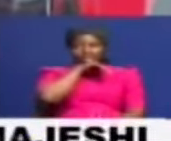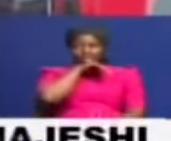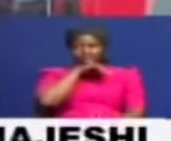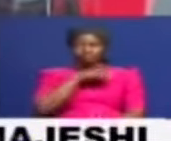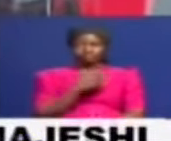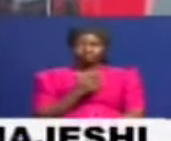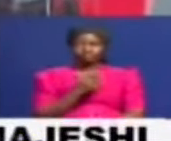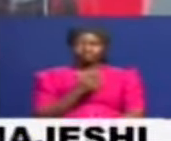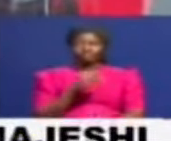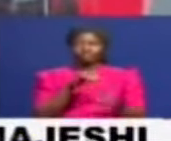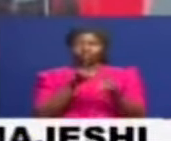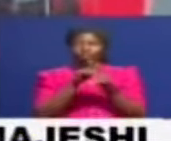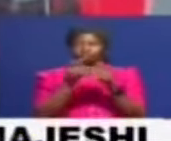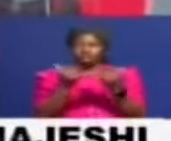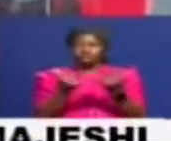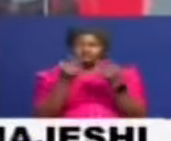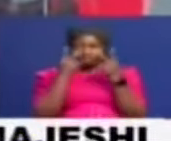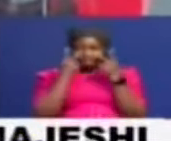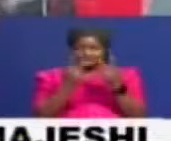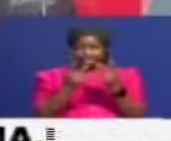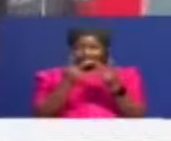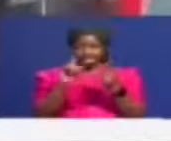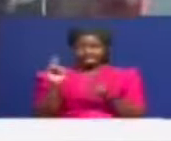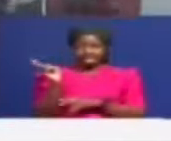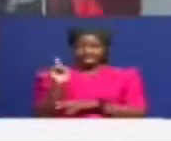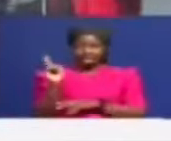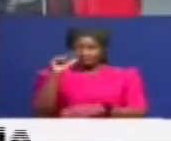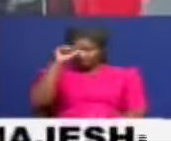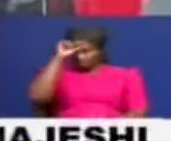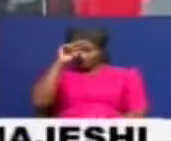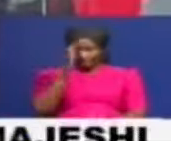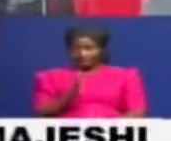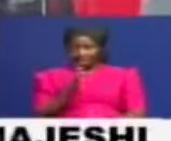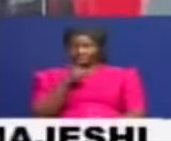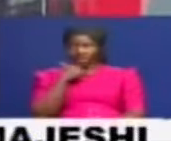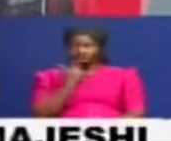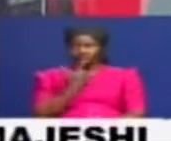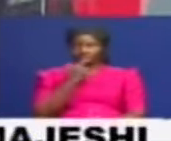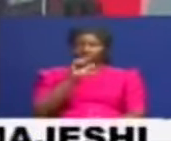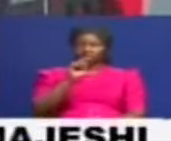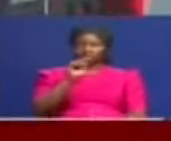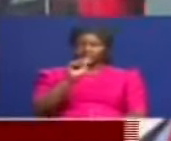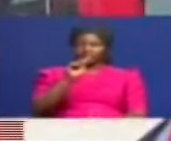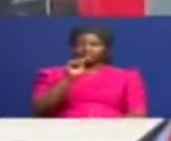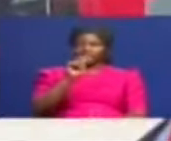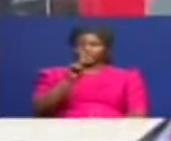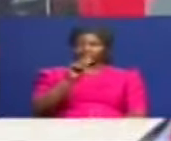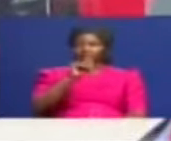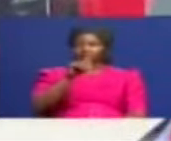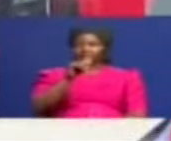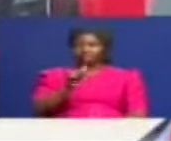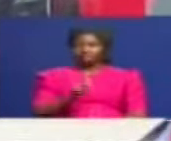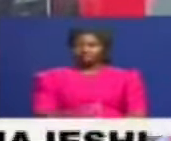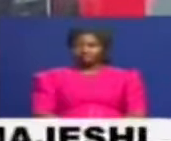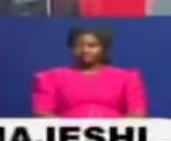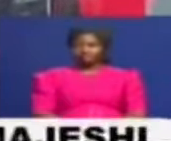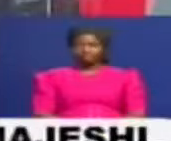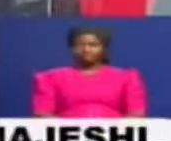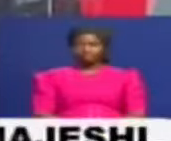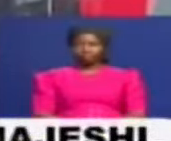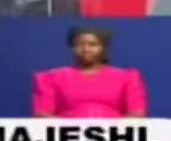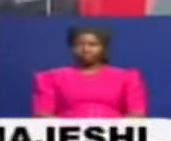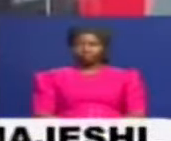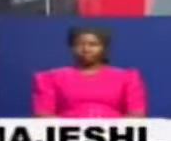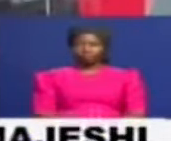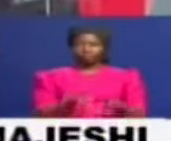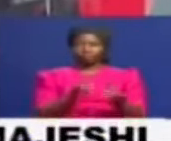10 soldiers, including the CDF, died, 2 were injured and in hospital. We wish them quick